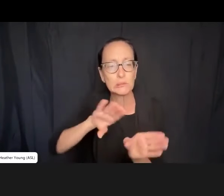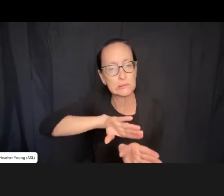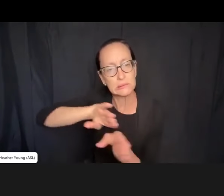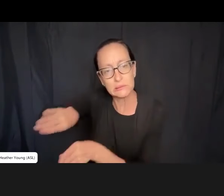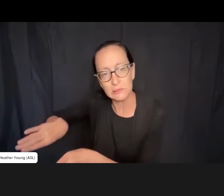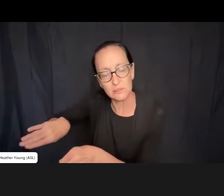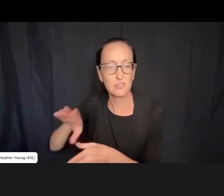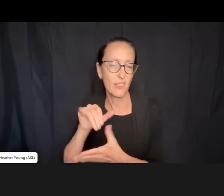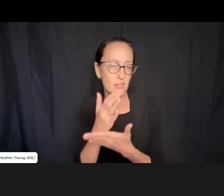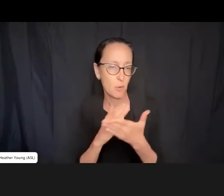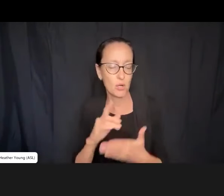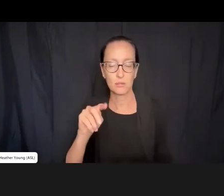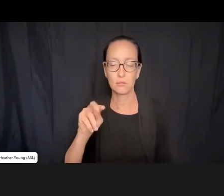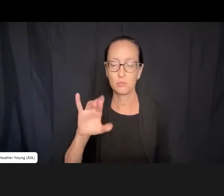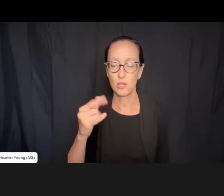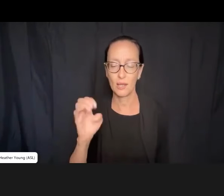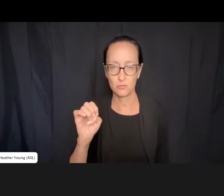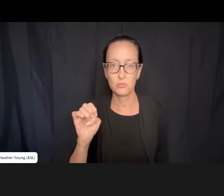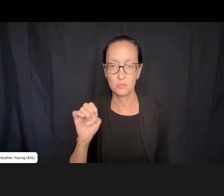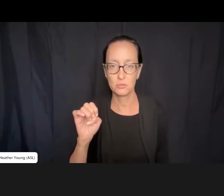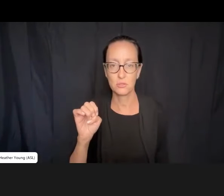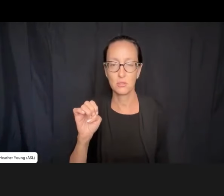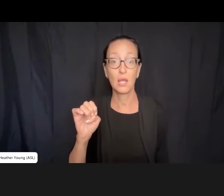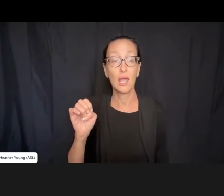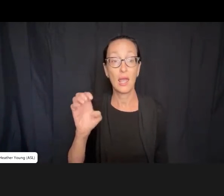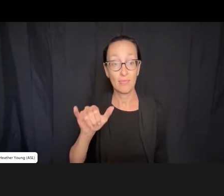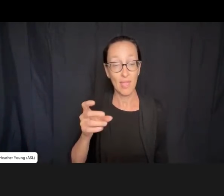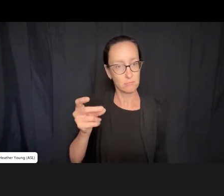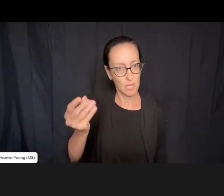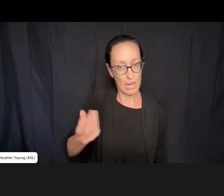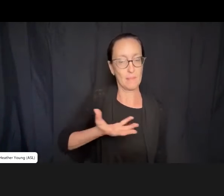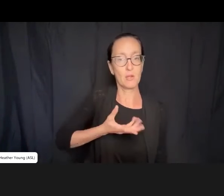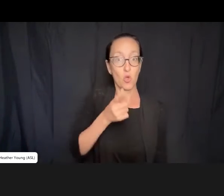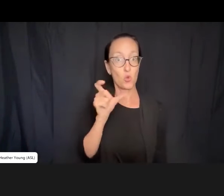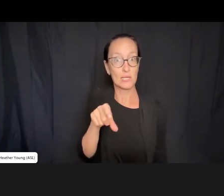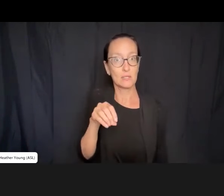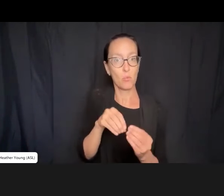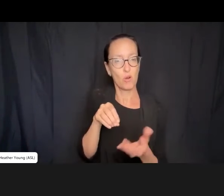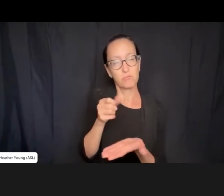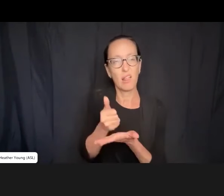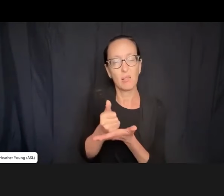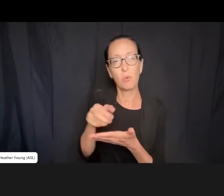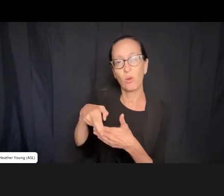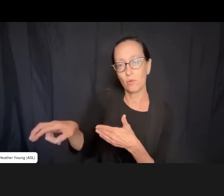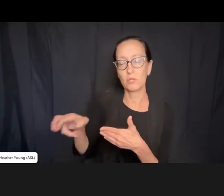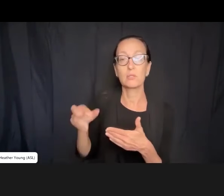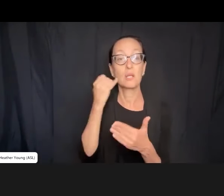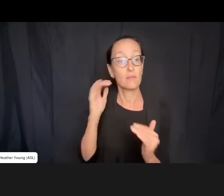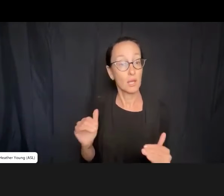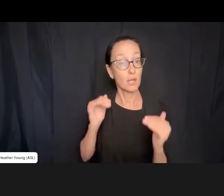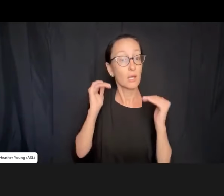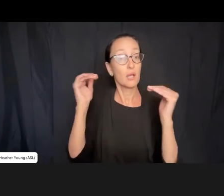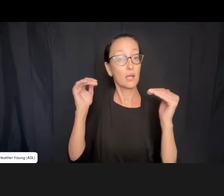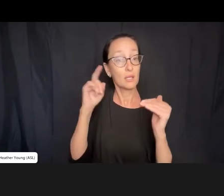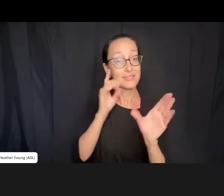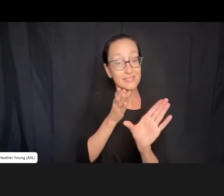and then that directs us on who might need more. Then if we bump up to the student psychoeducational groups, this is another option. Now,